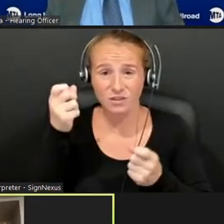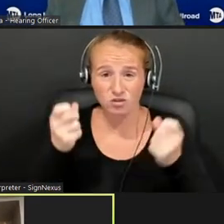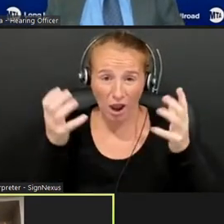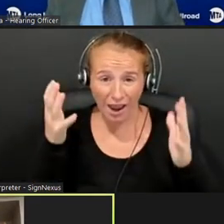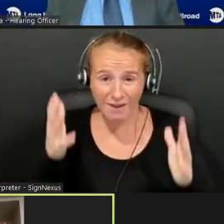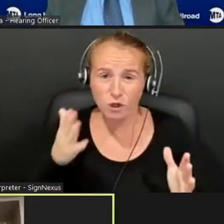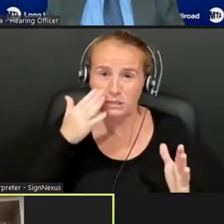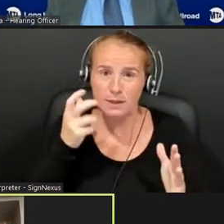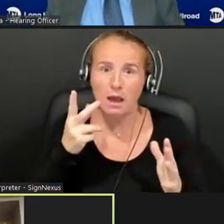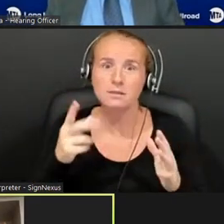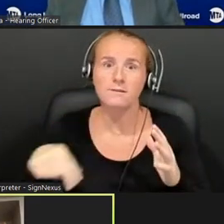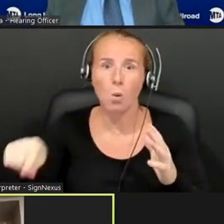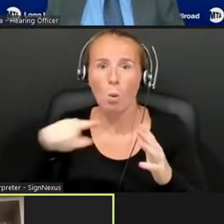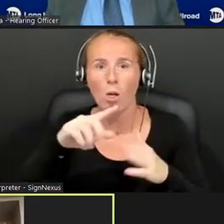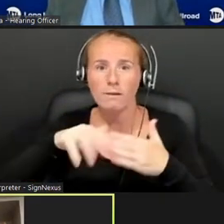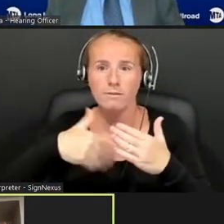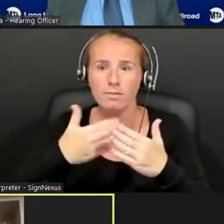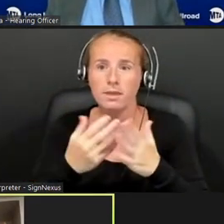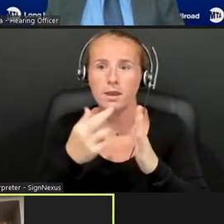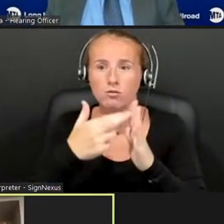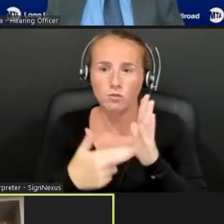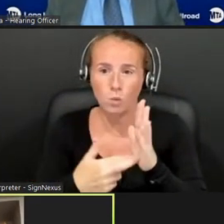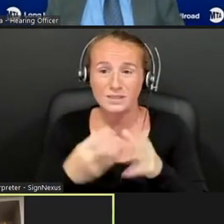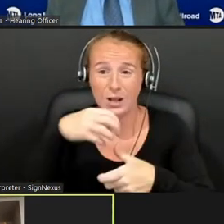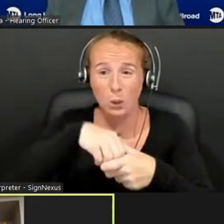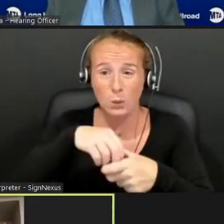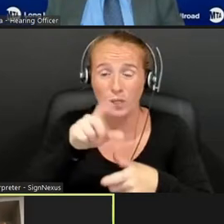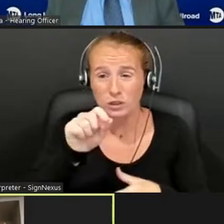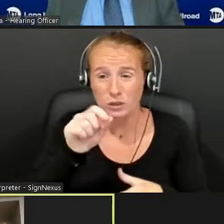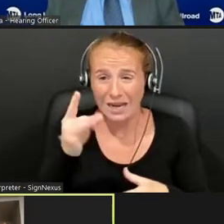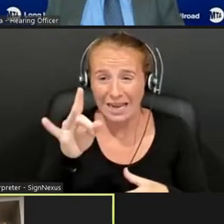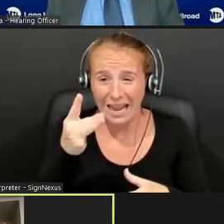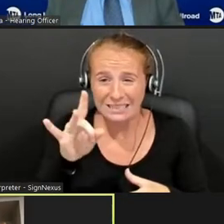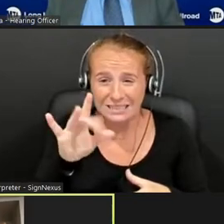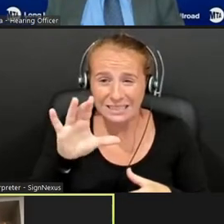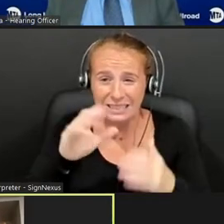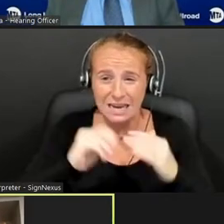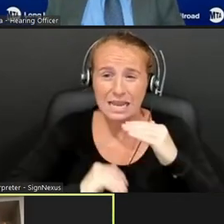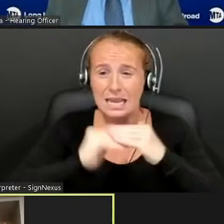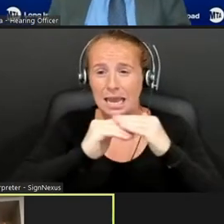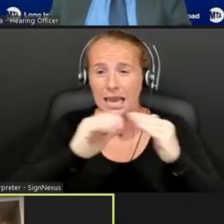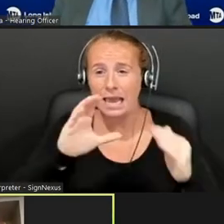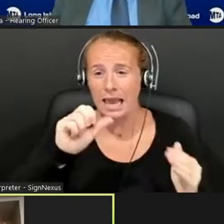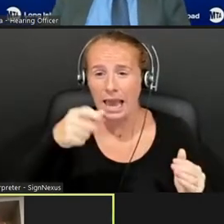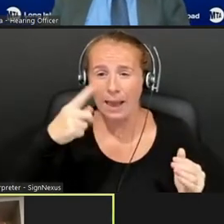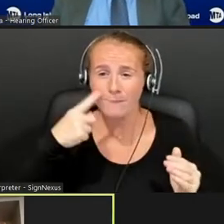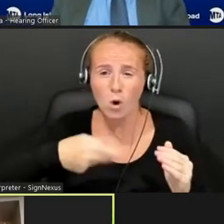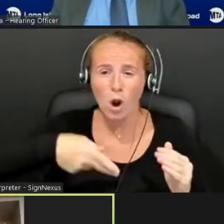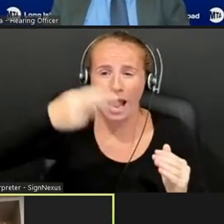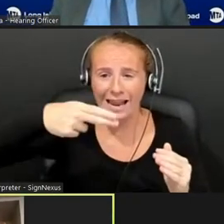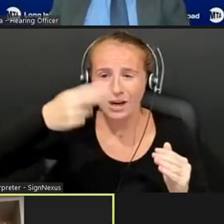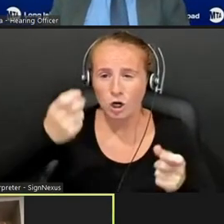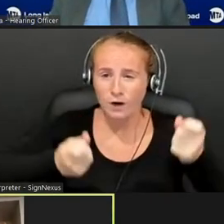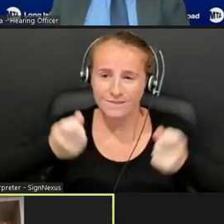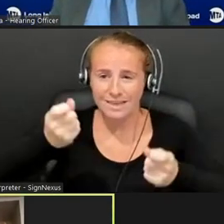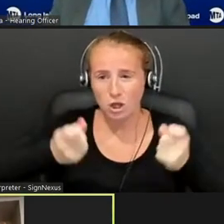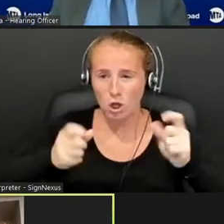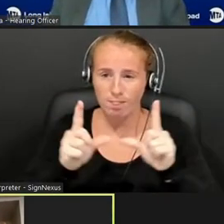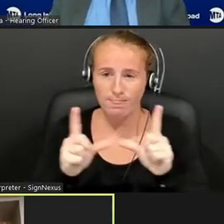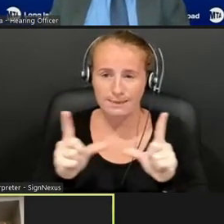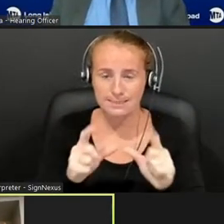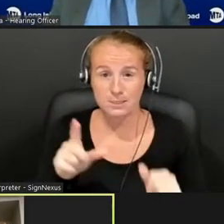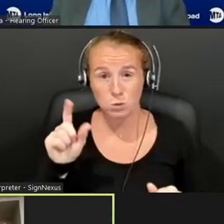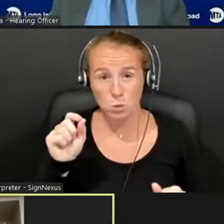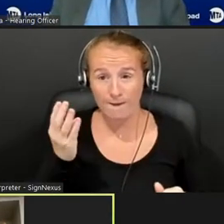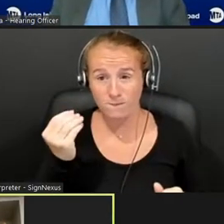by the sitting including the 2018 cap on for higher vehicle licenses in 2014 a segment of the